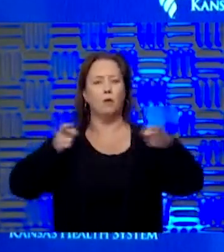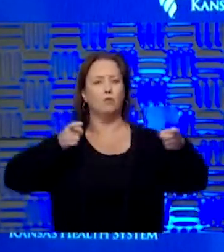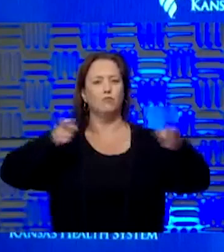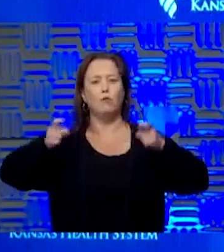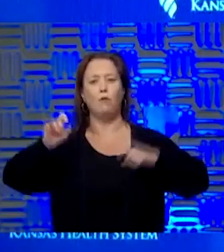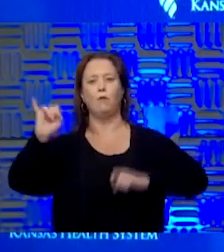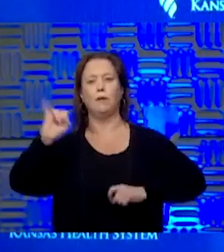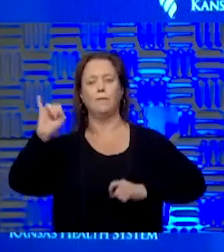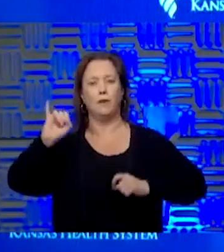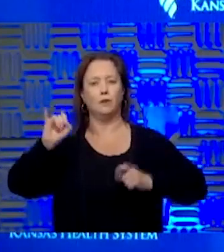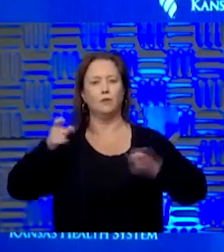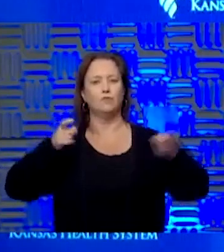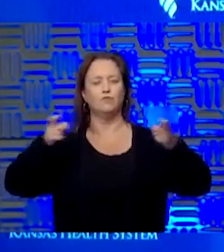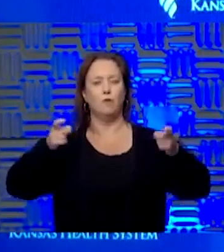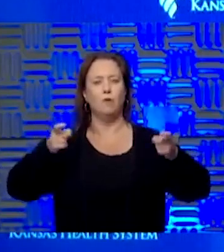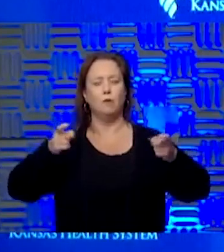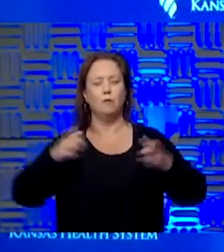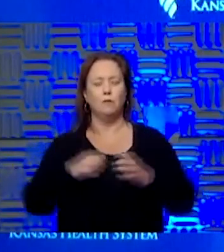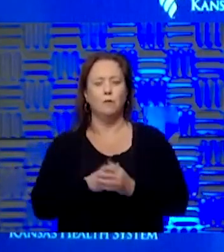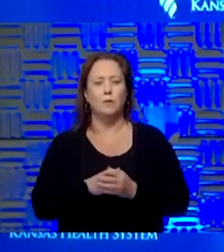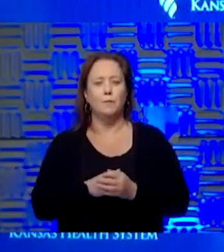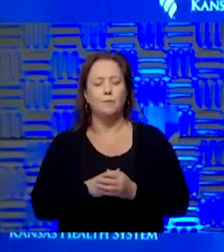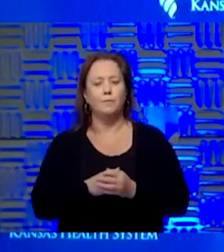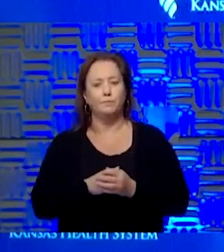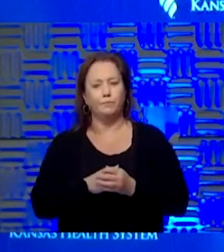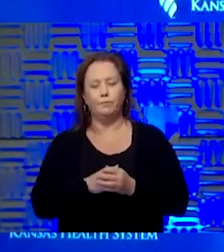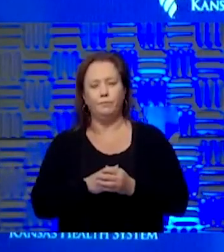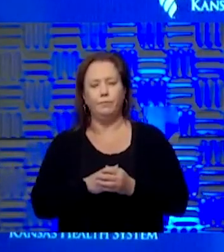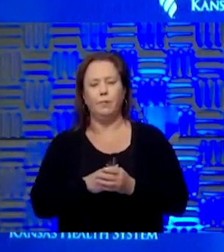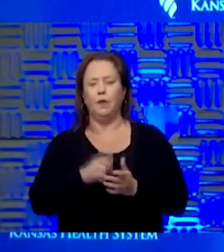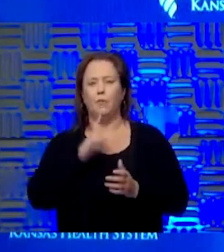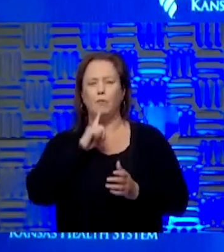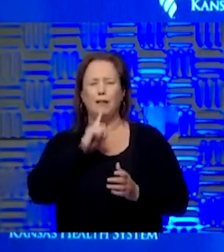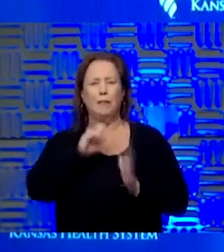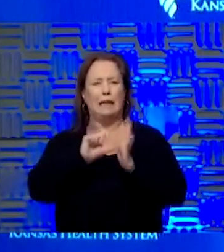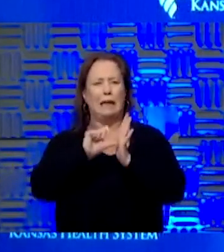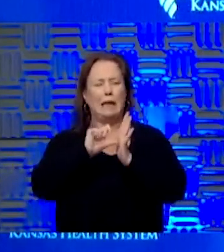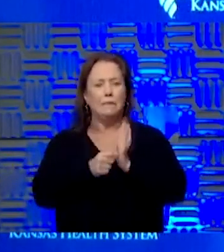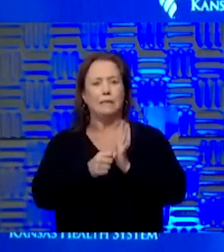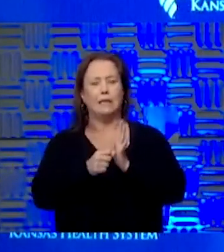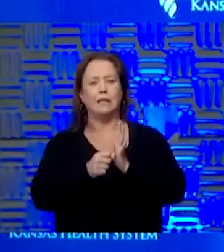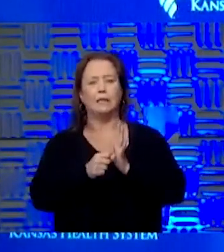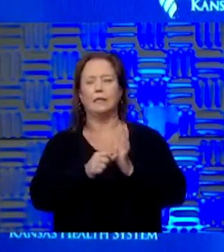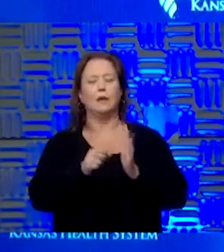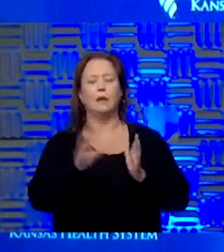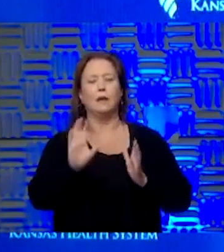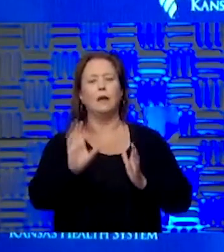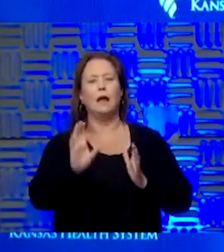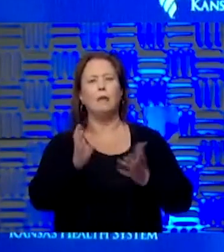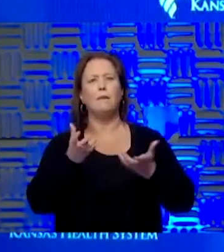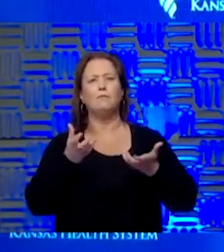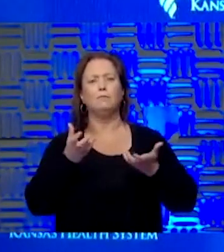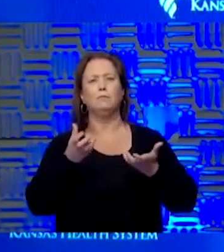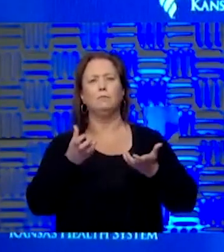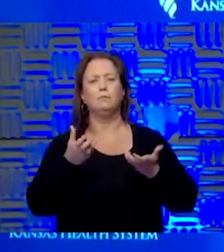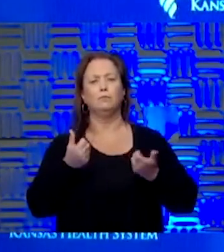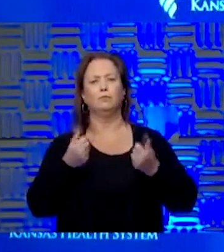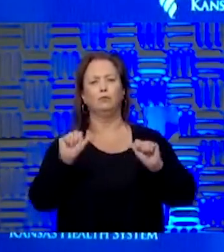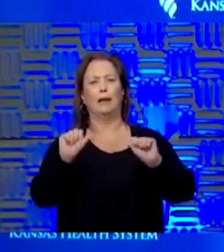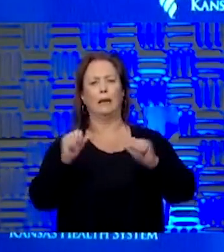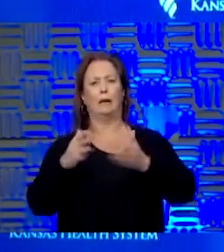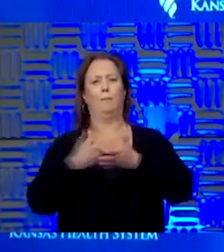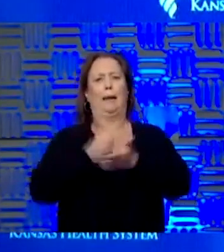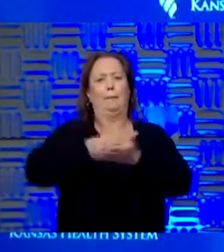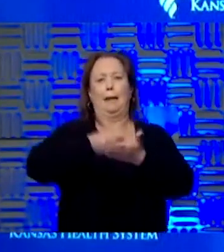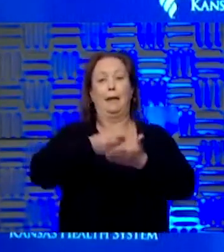our re-engineering. So I think we can't say it enough, and it's not because we're trying to just make money, because